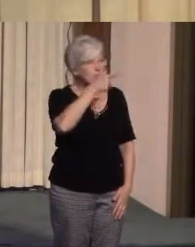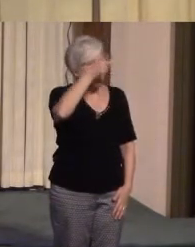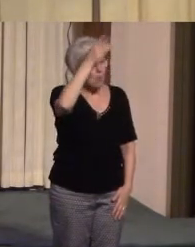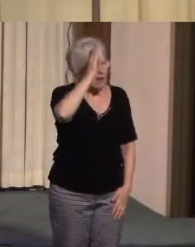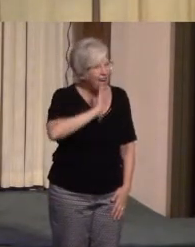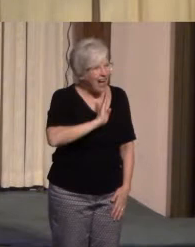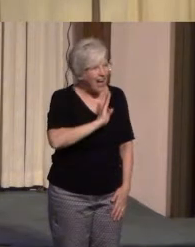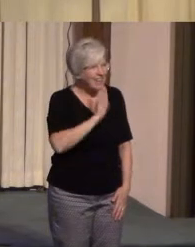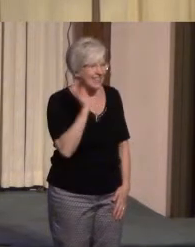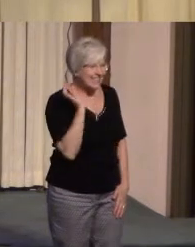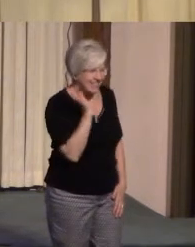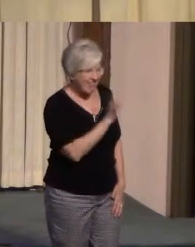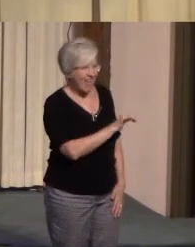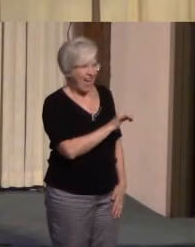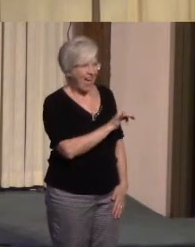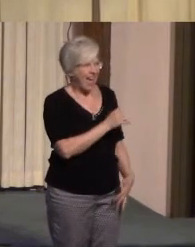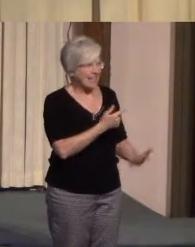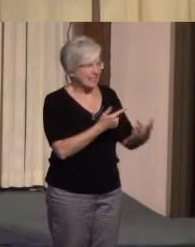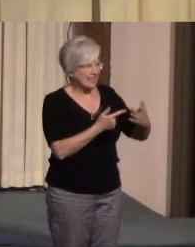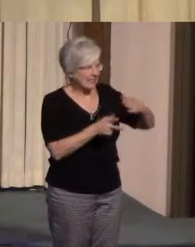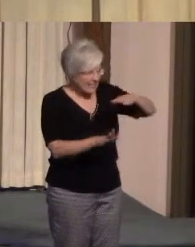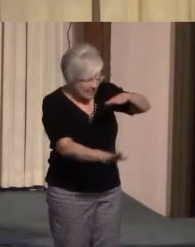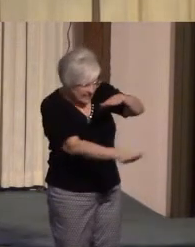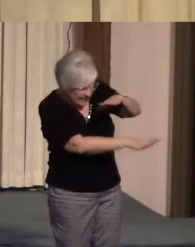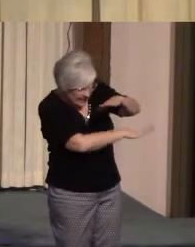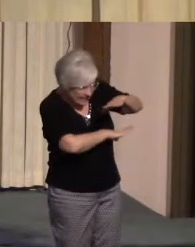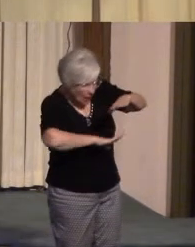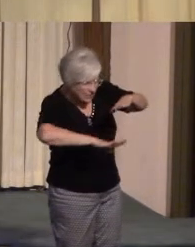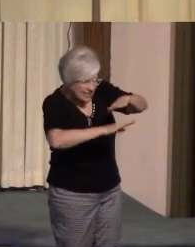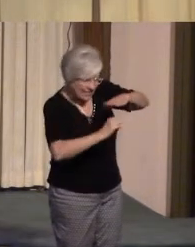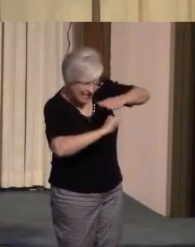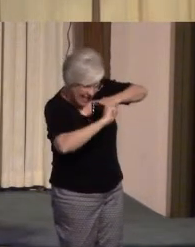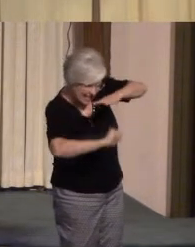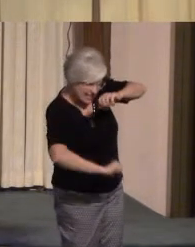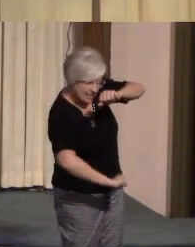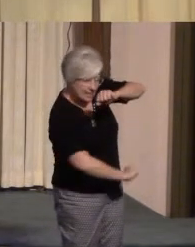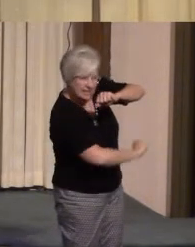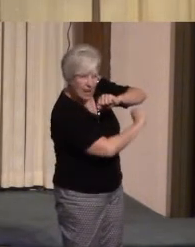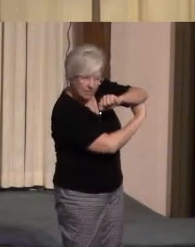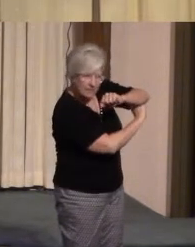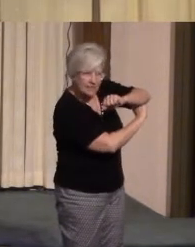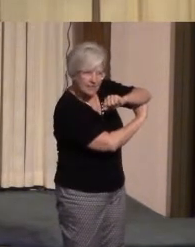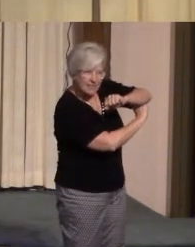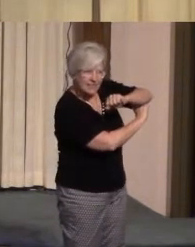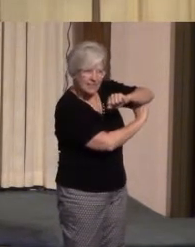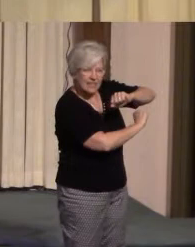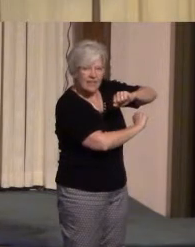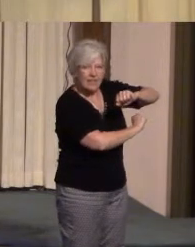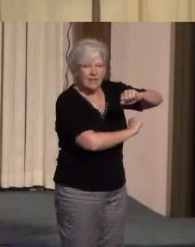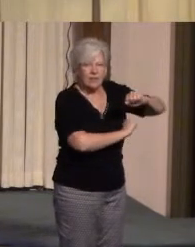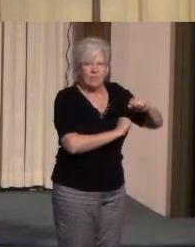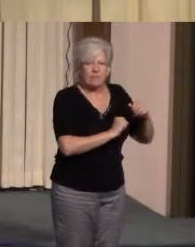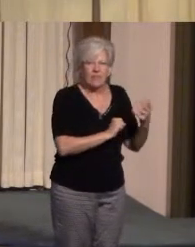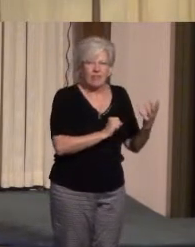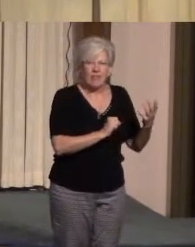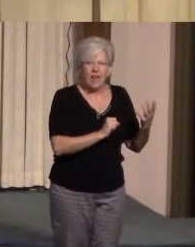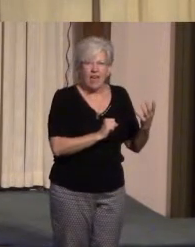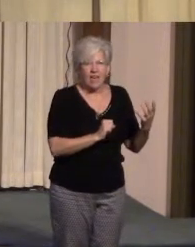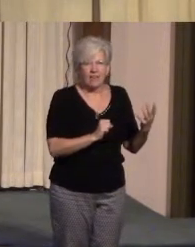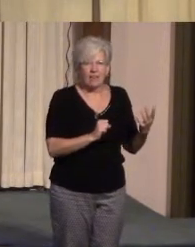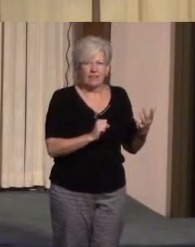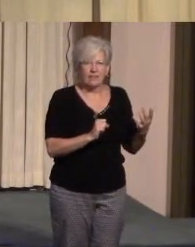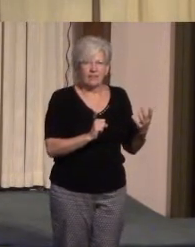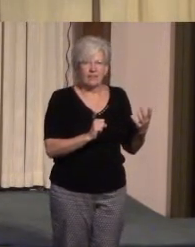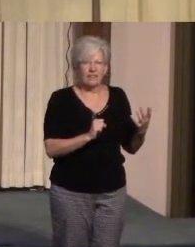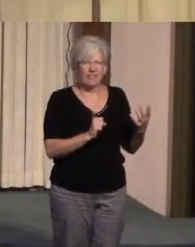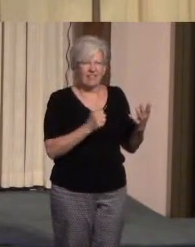that stands under, right? Under, the stance is from stare, the Latin,